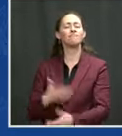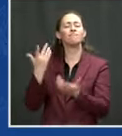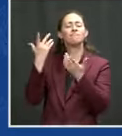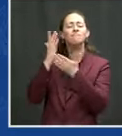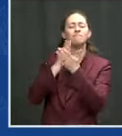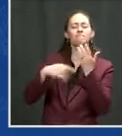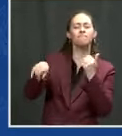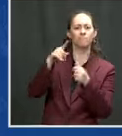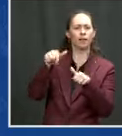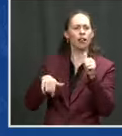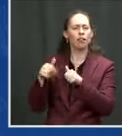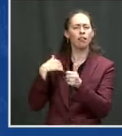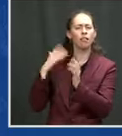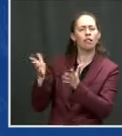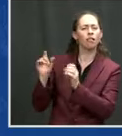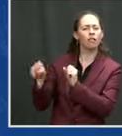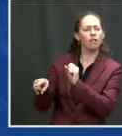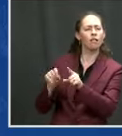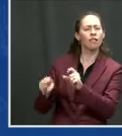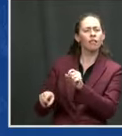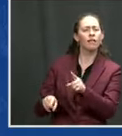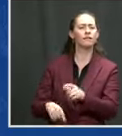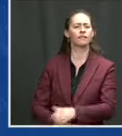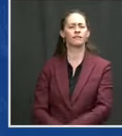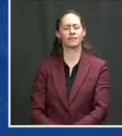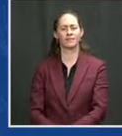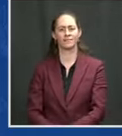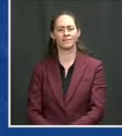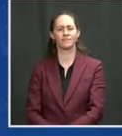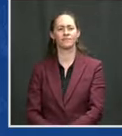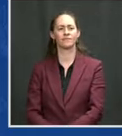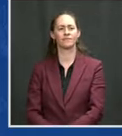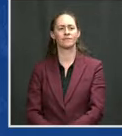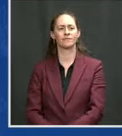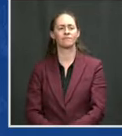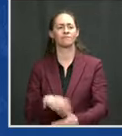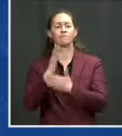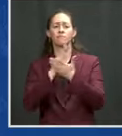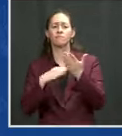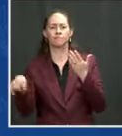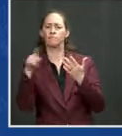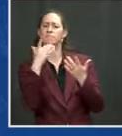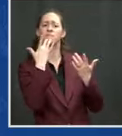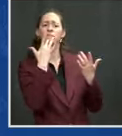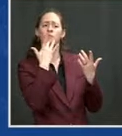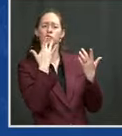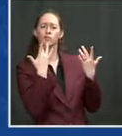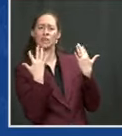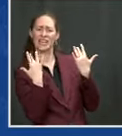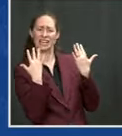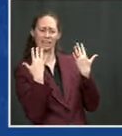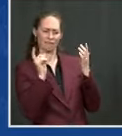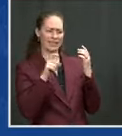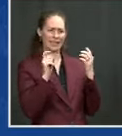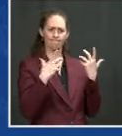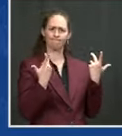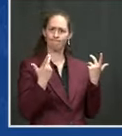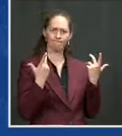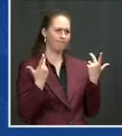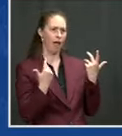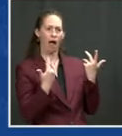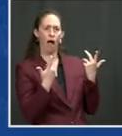they've just been, they've been waiting, and they've been really waiting for an opportunity, something that makes it easier to